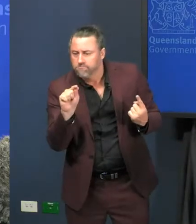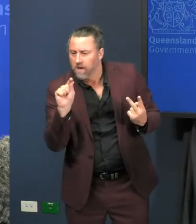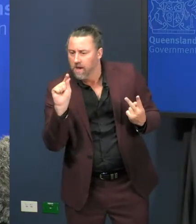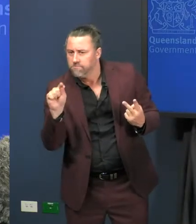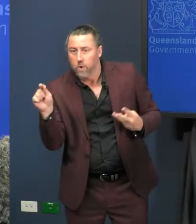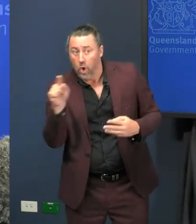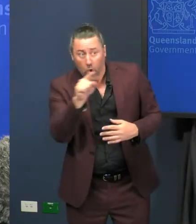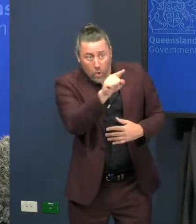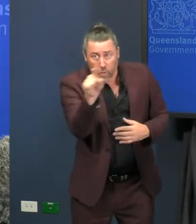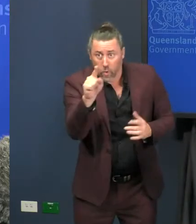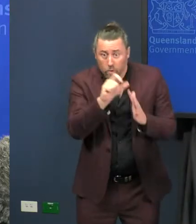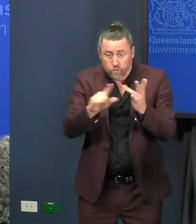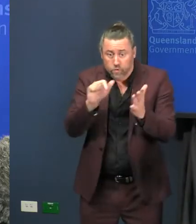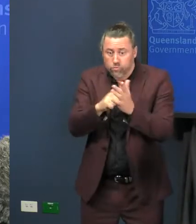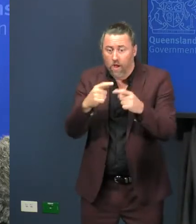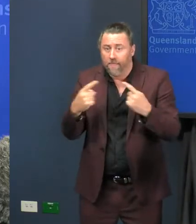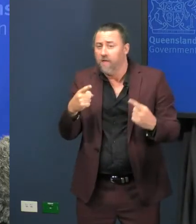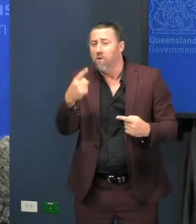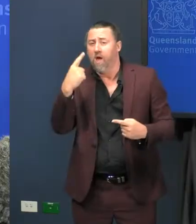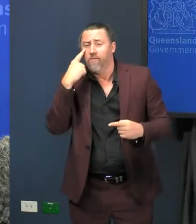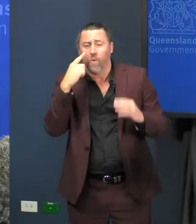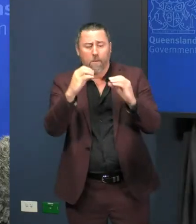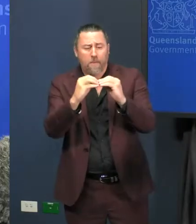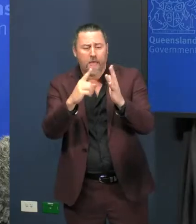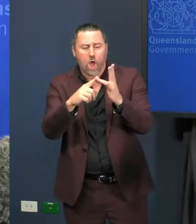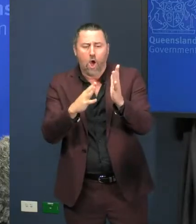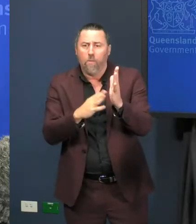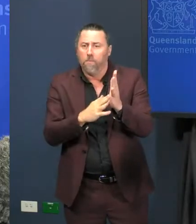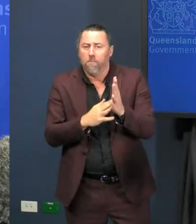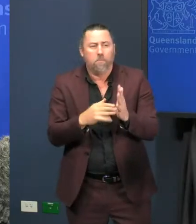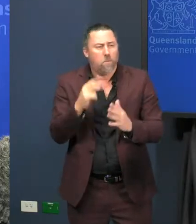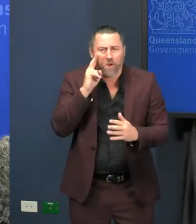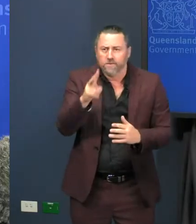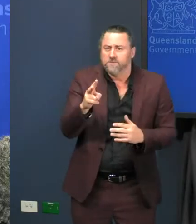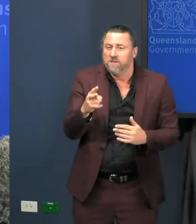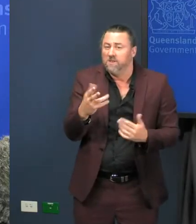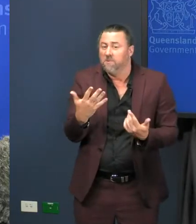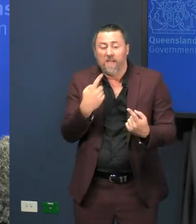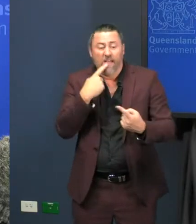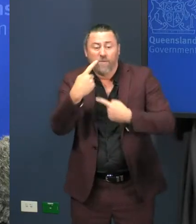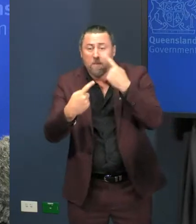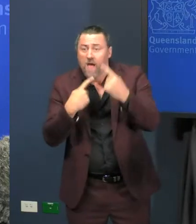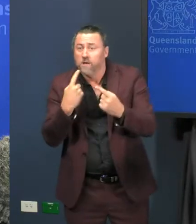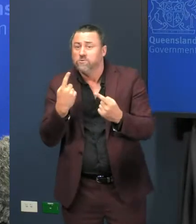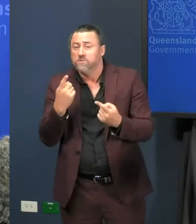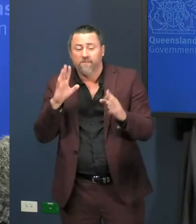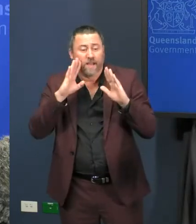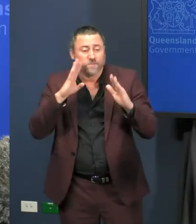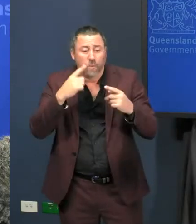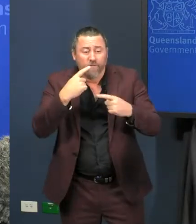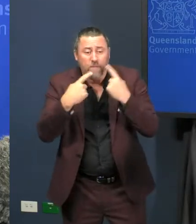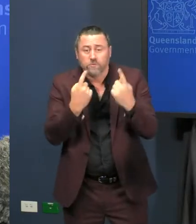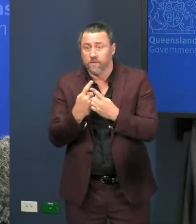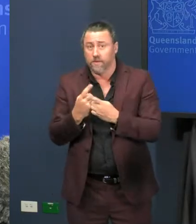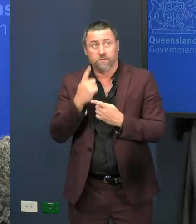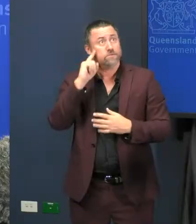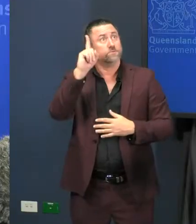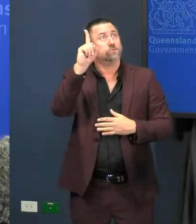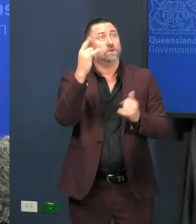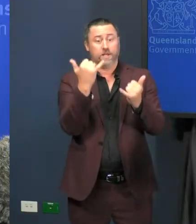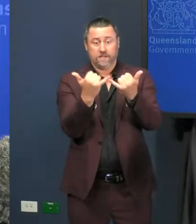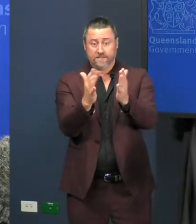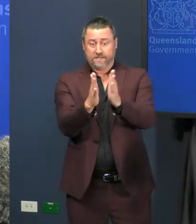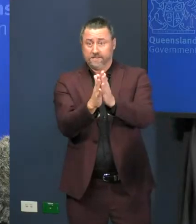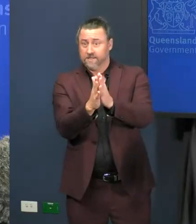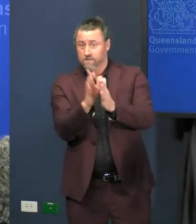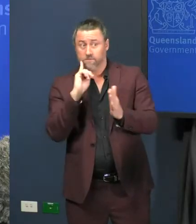to do all they can to actively go and look for it and keep informed. And ultimately, today is Sunday. That gives people plenty